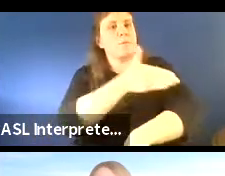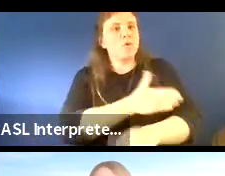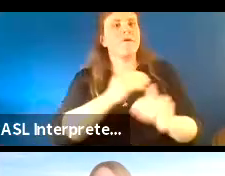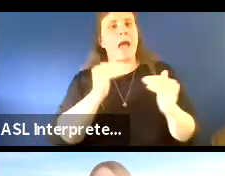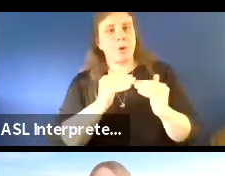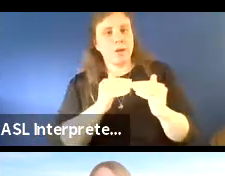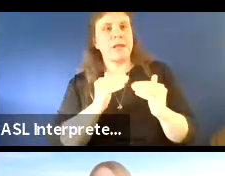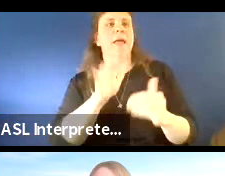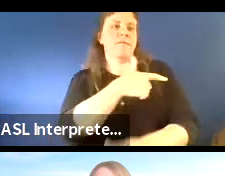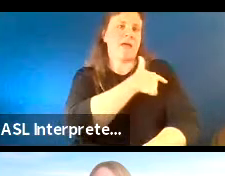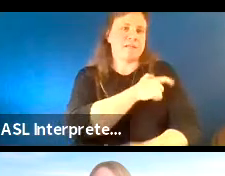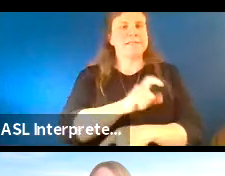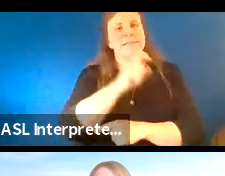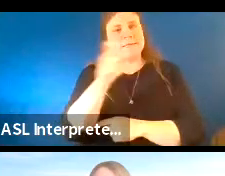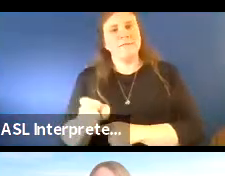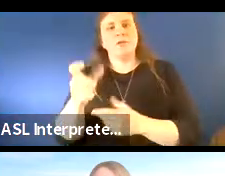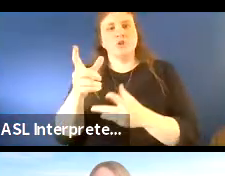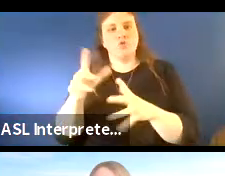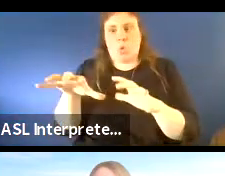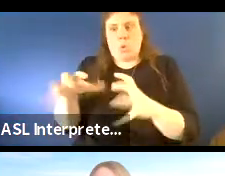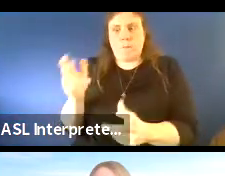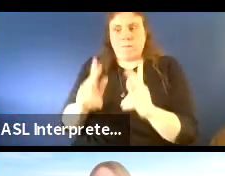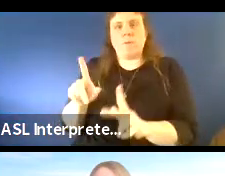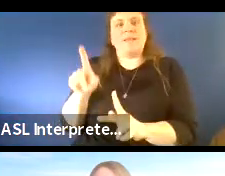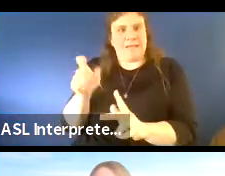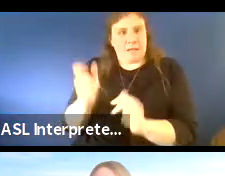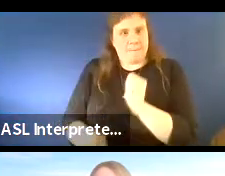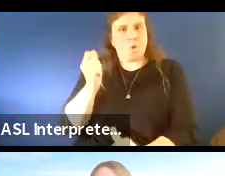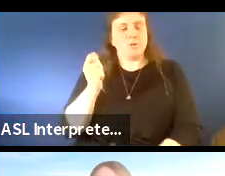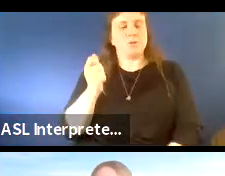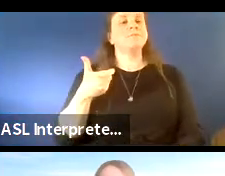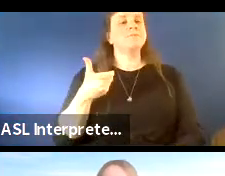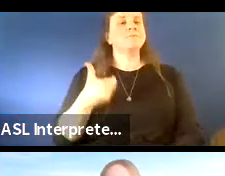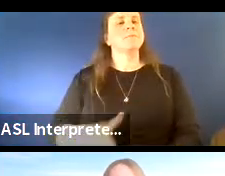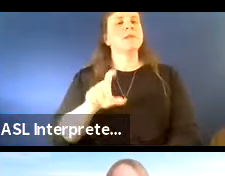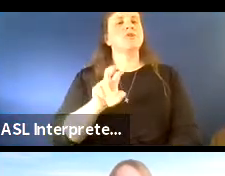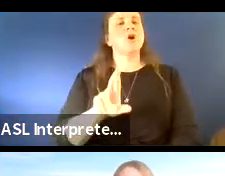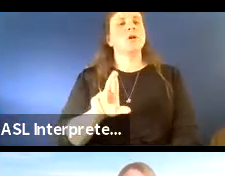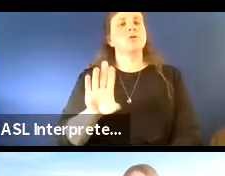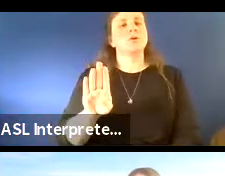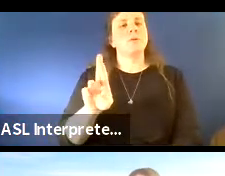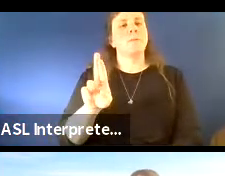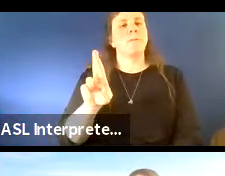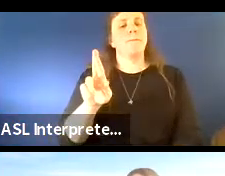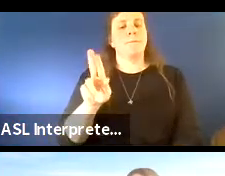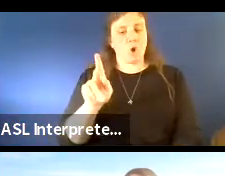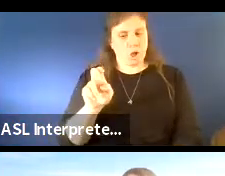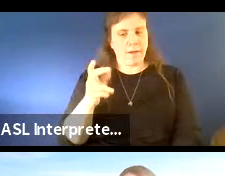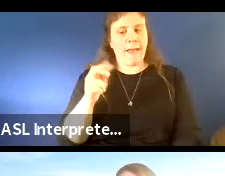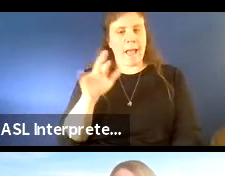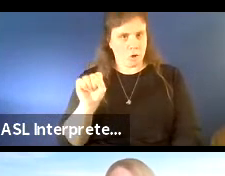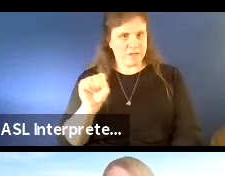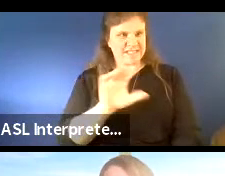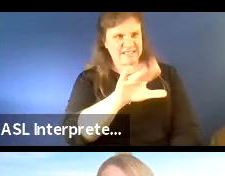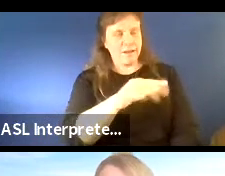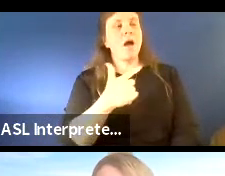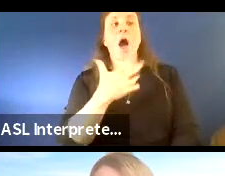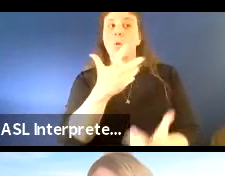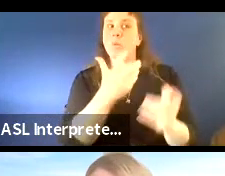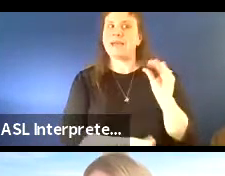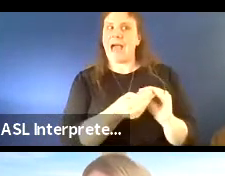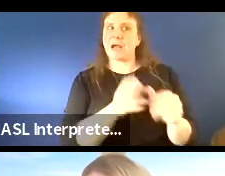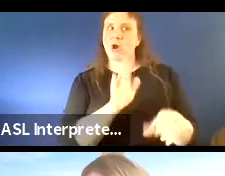vaccine to the people that need it the most. I do want to add onto that to your